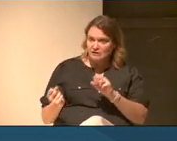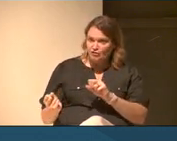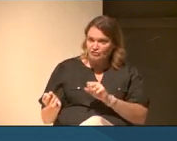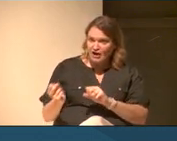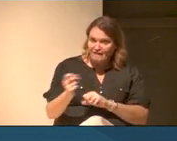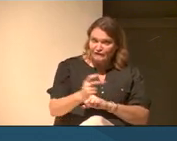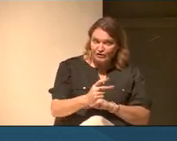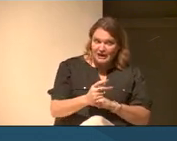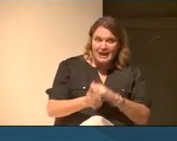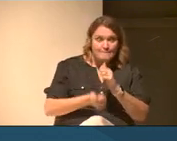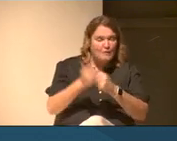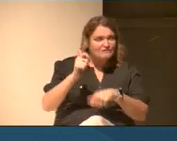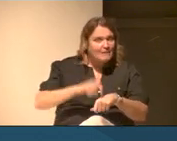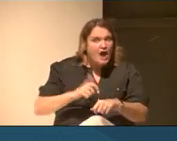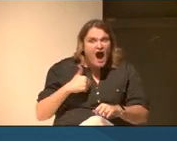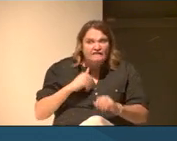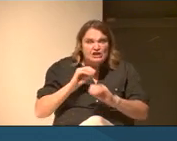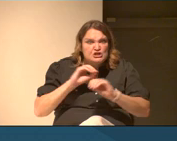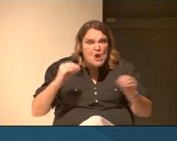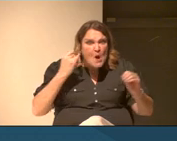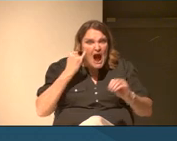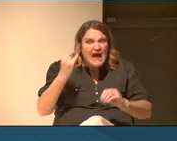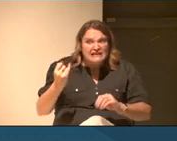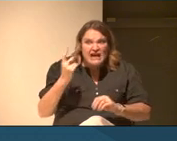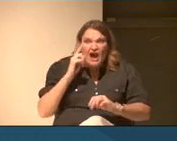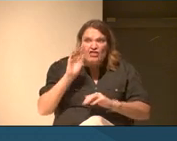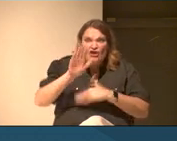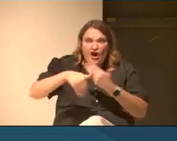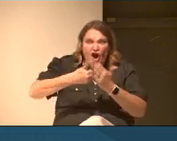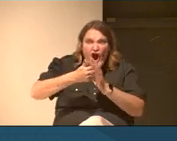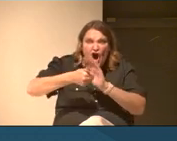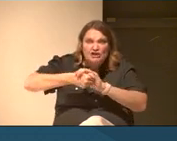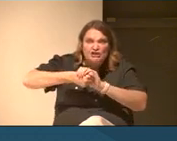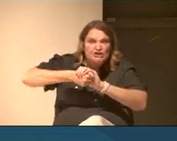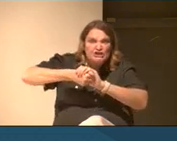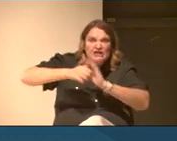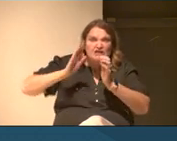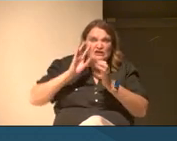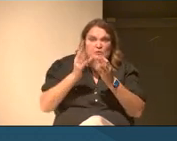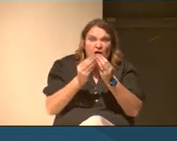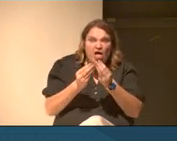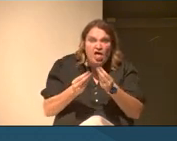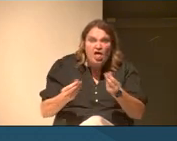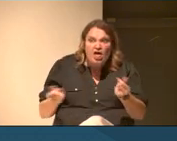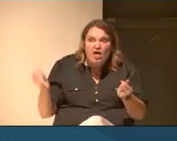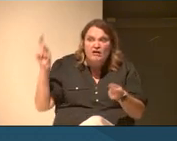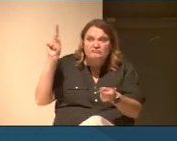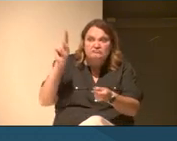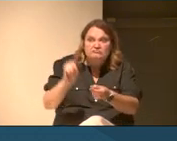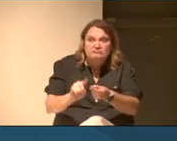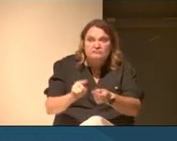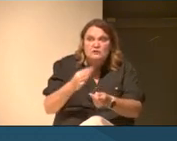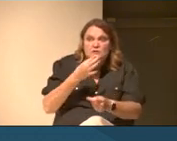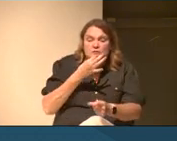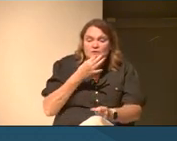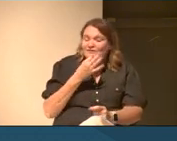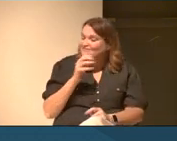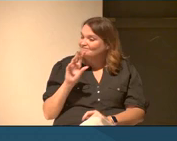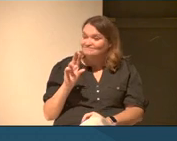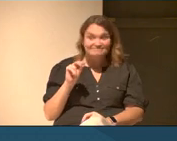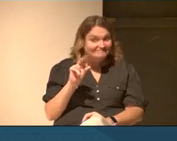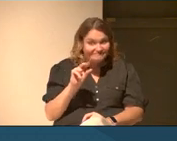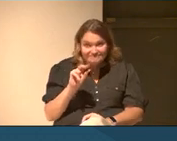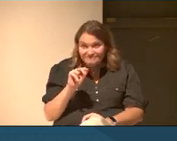most people say, oh, I had no idea. I thought that all the sea turtles were in terrible shape. So here's a picture of the coast, a map of the coastline of